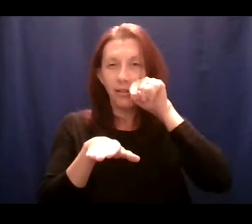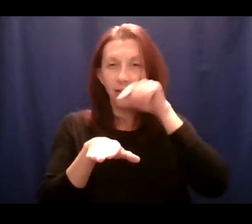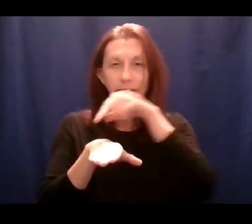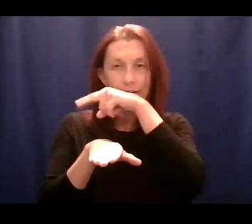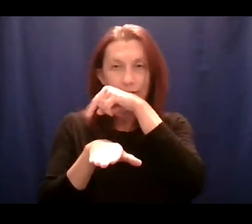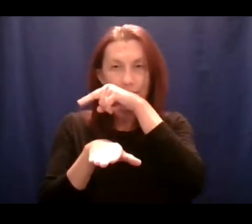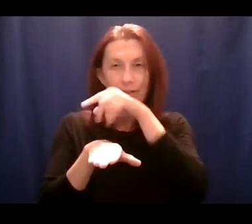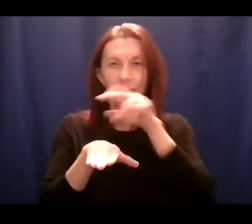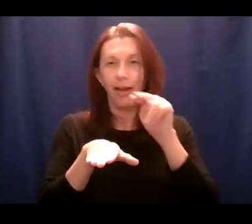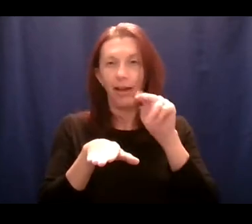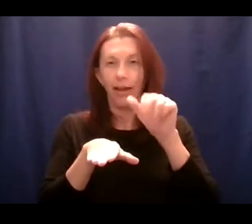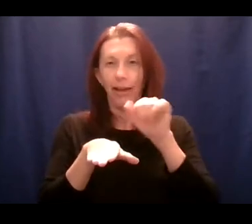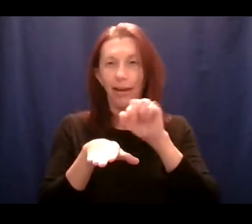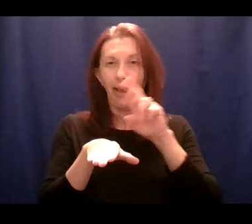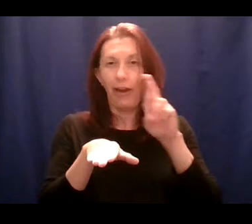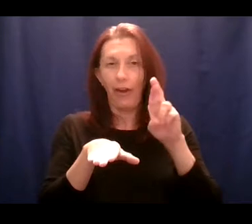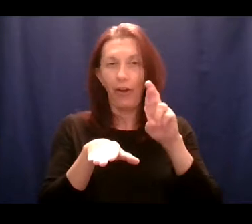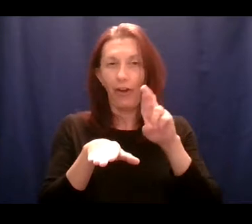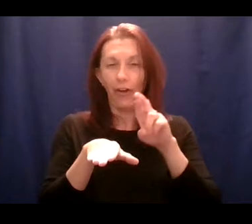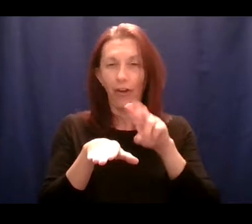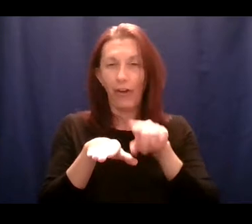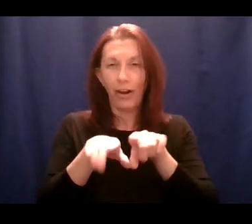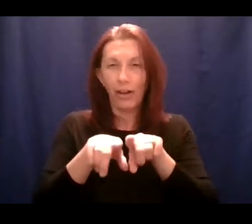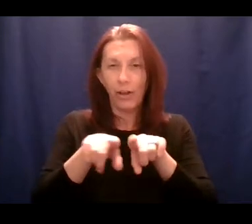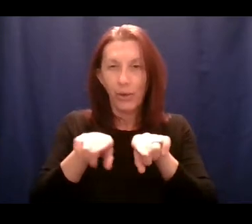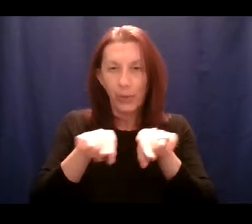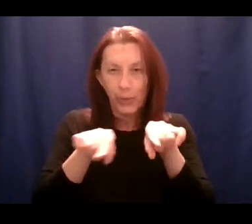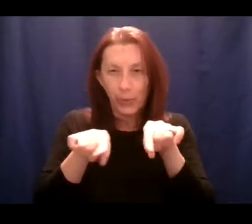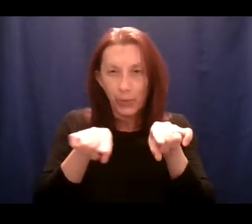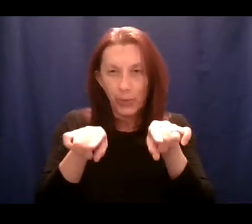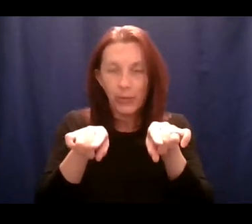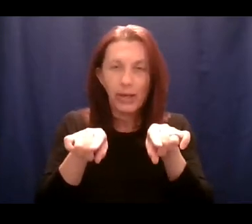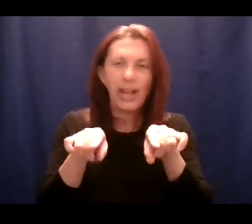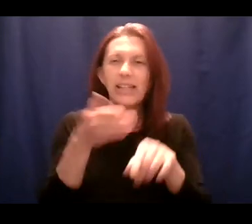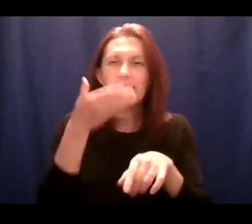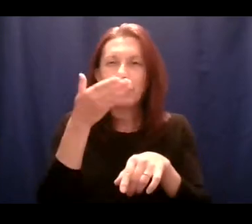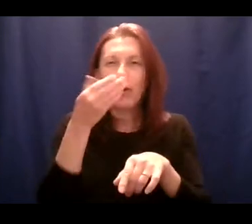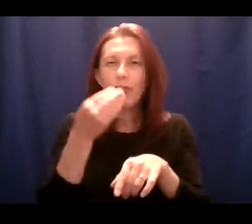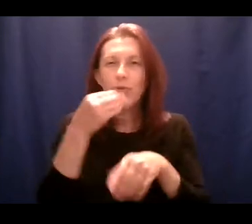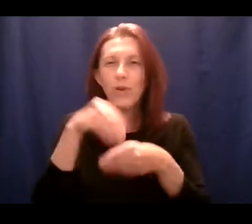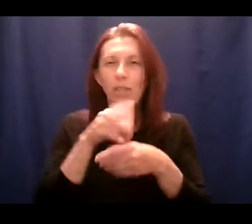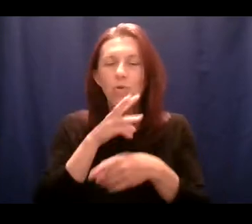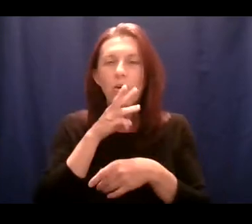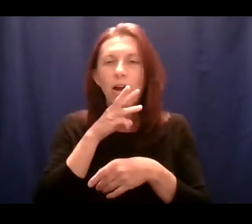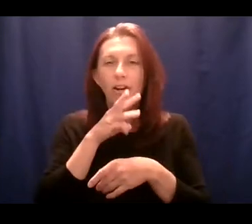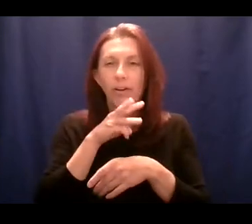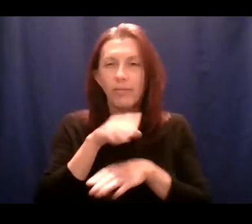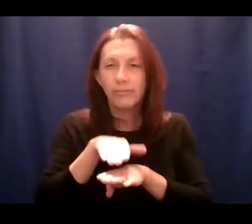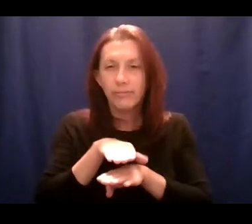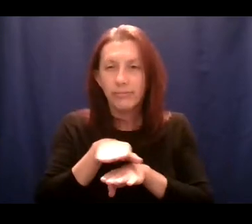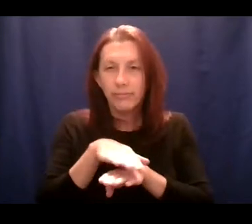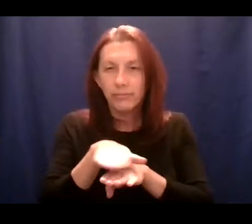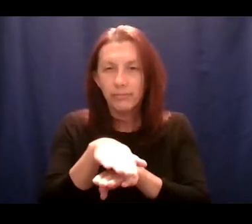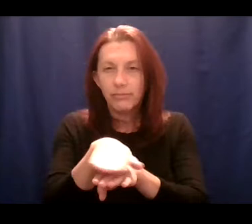called nares that can detect food in the water. And it's going to be finding those little pieces